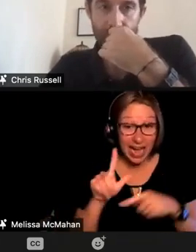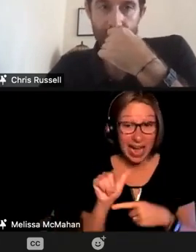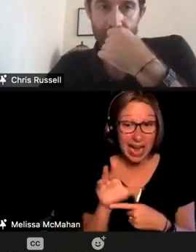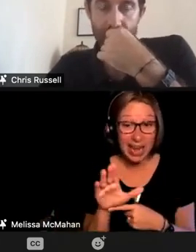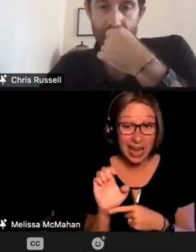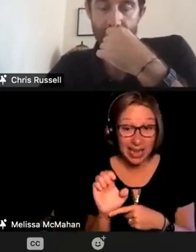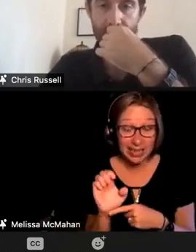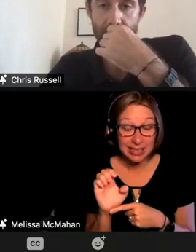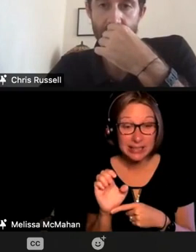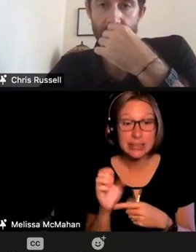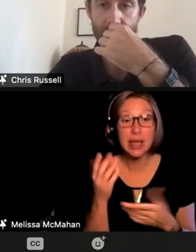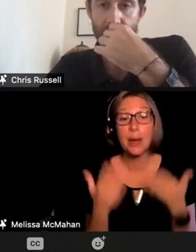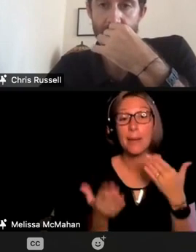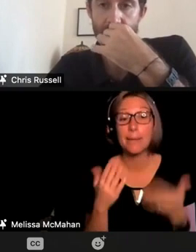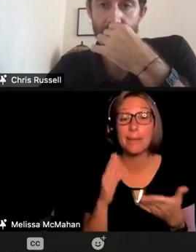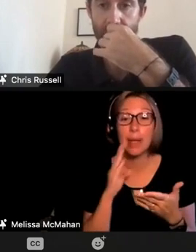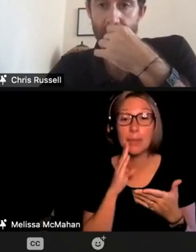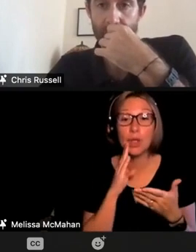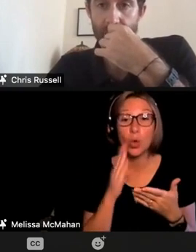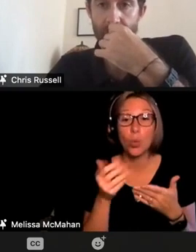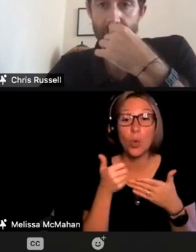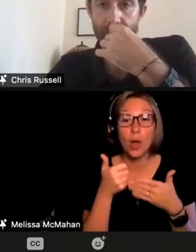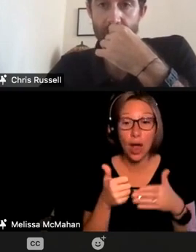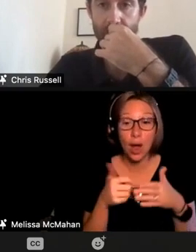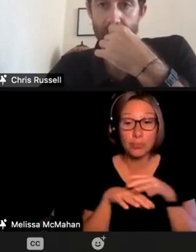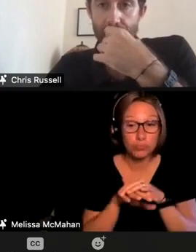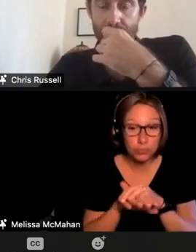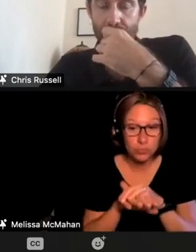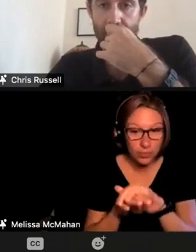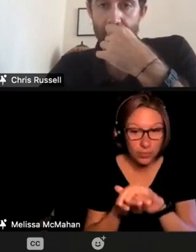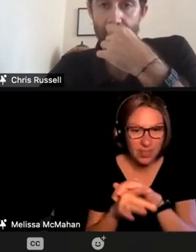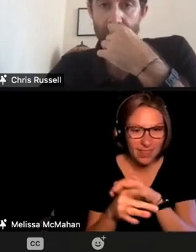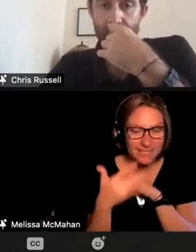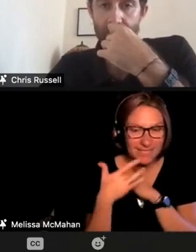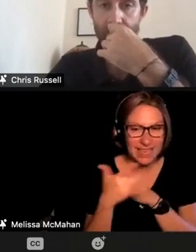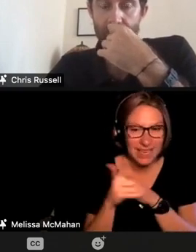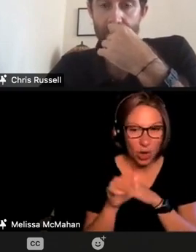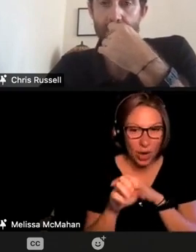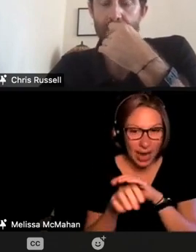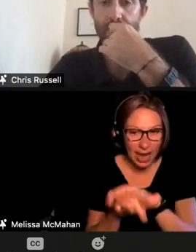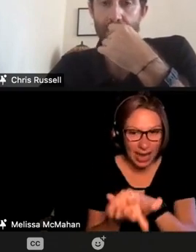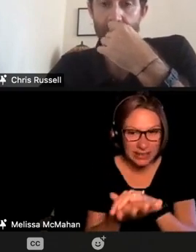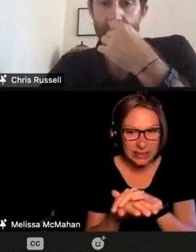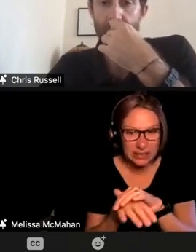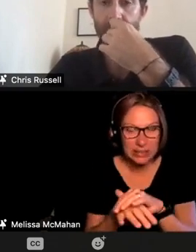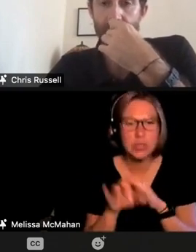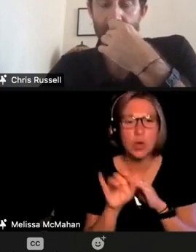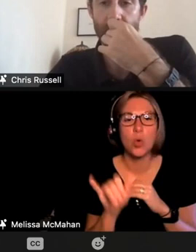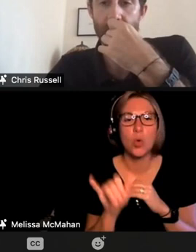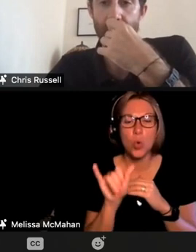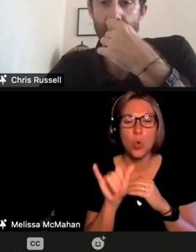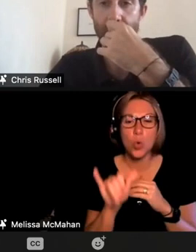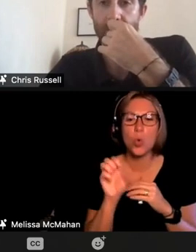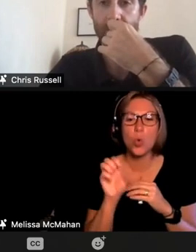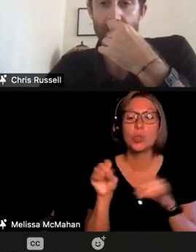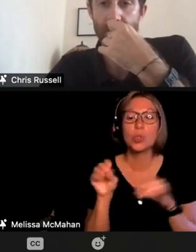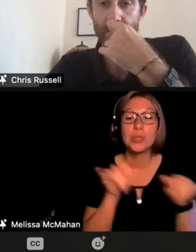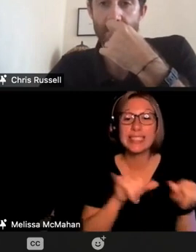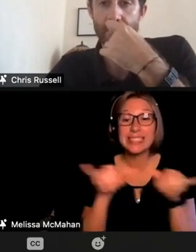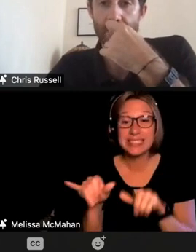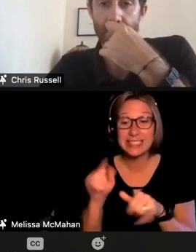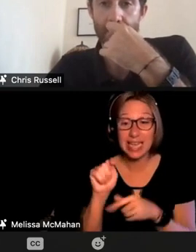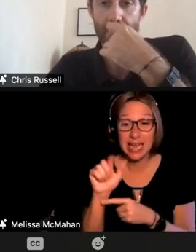you, via hand under hand to feel the laces as you tie their shoe for them. So again, you're getting that same tactile experience when